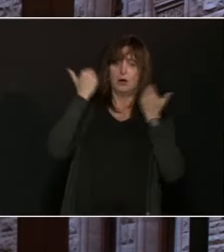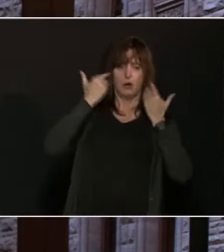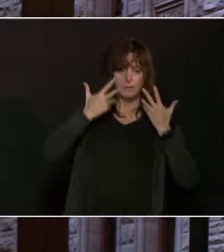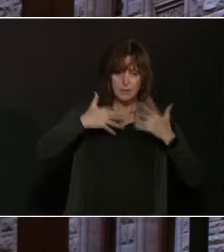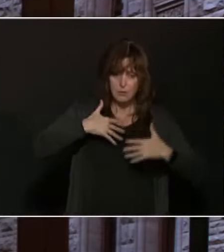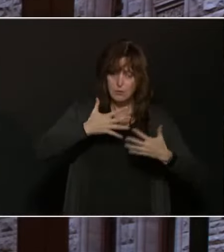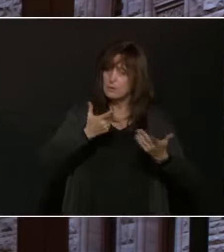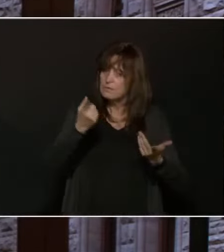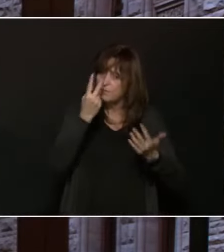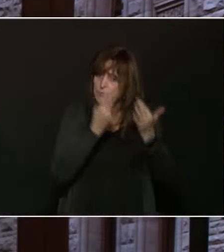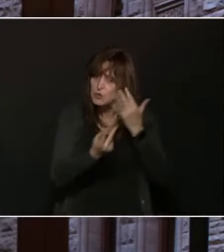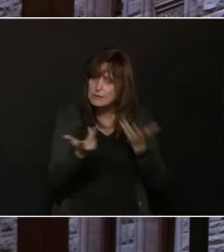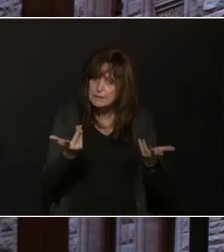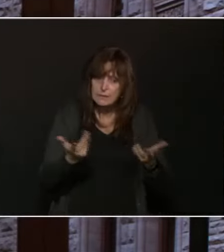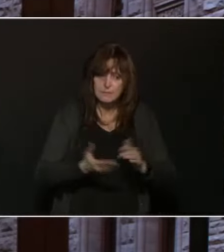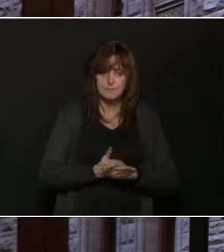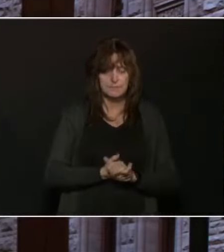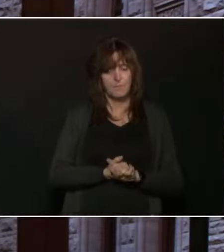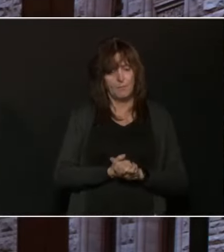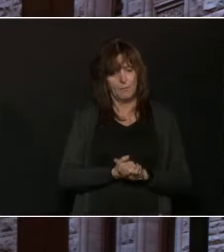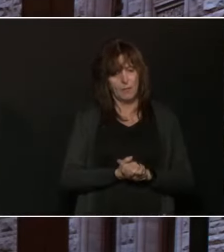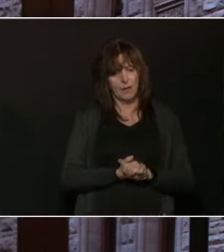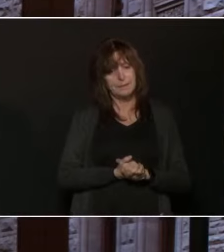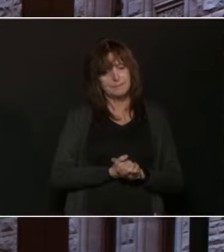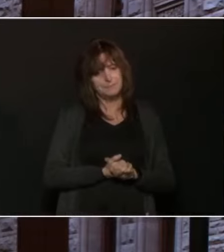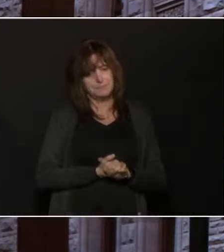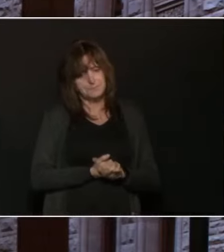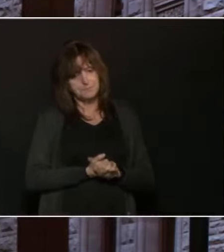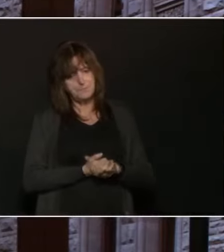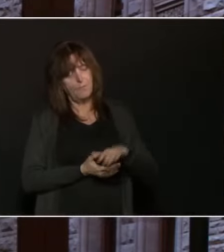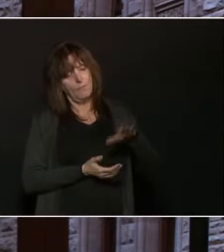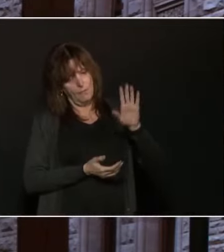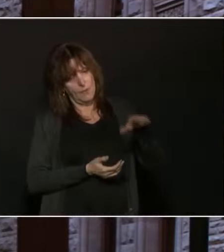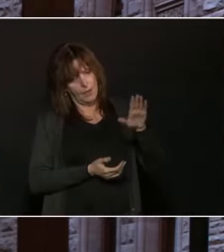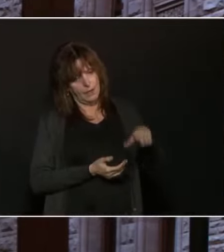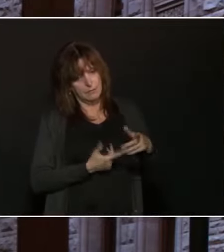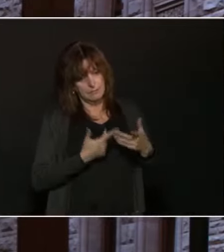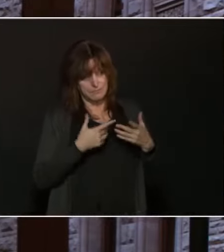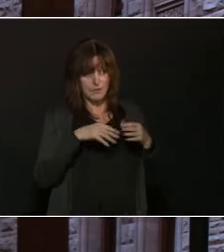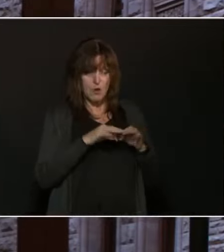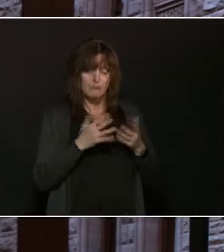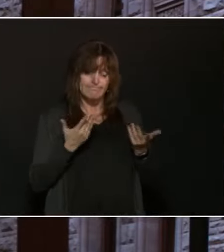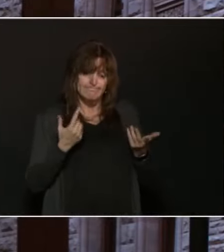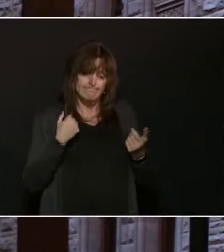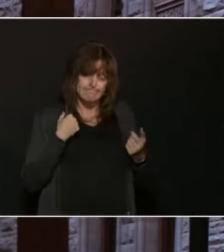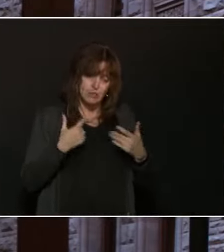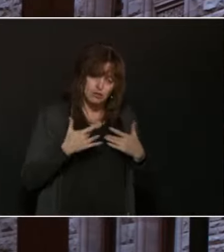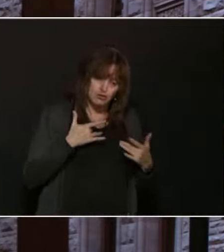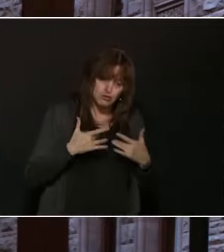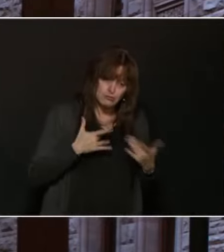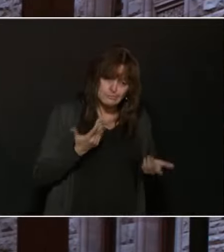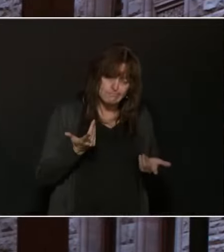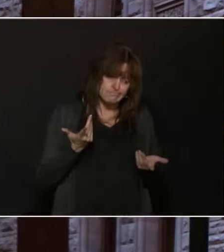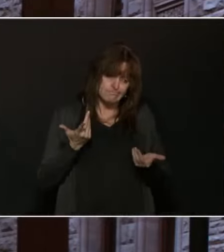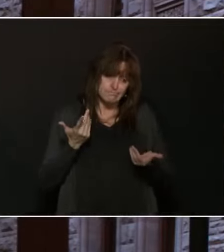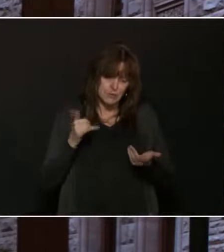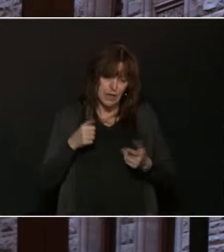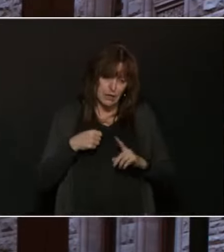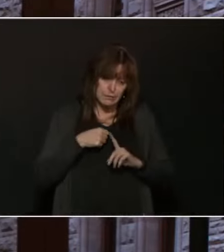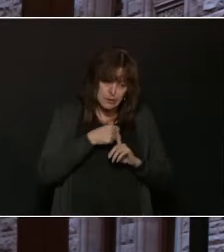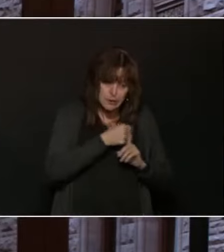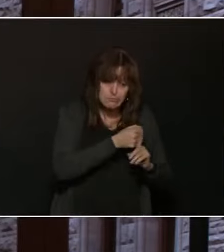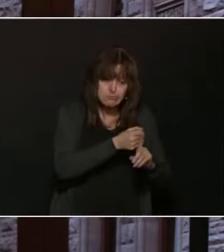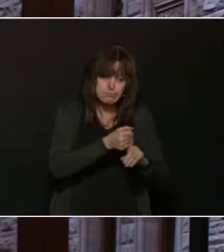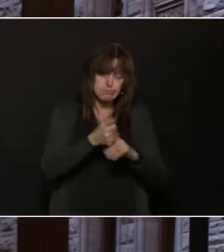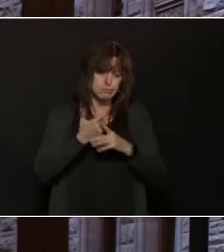a really important question, and we're concerned about those impacts as well, because social determinants of health are very important. And